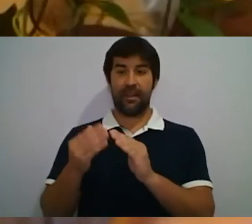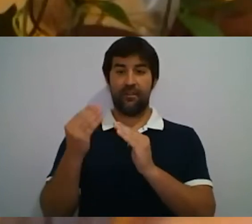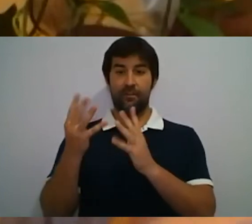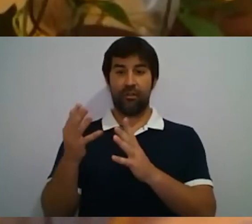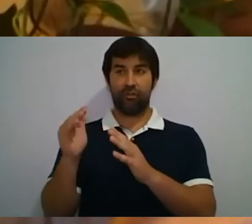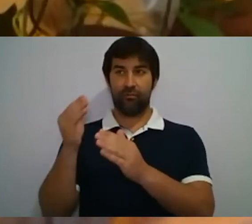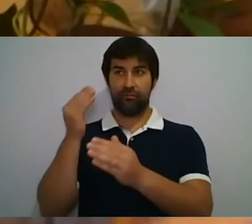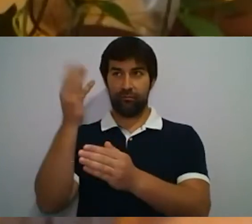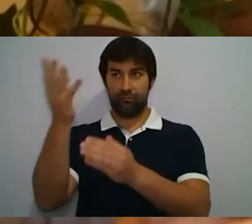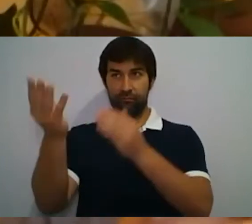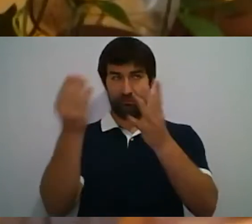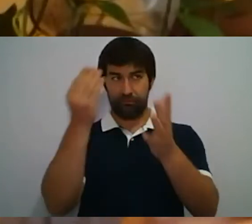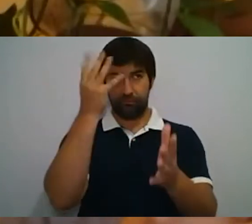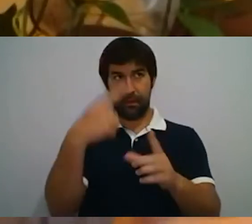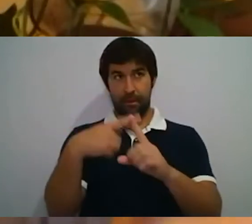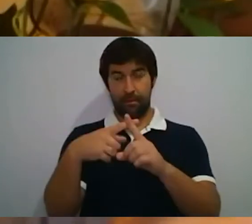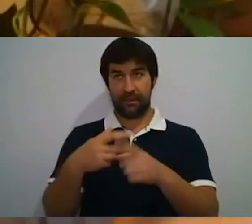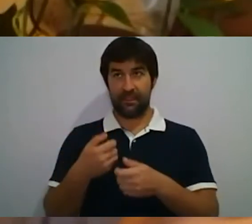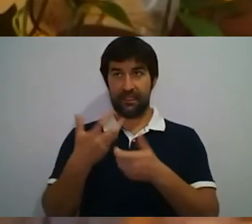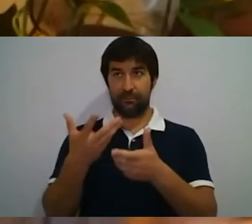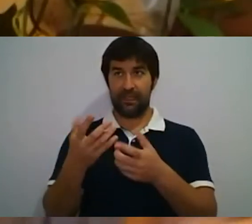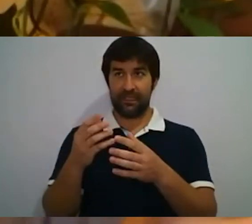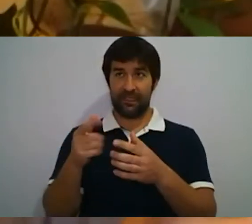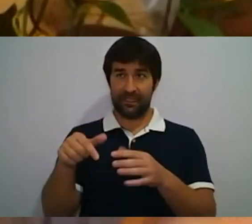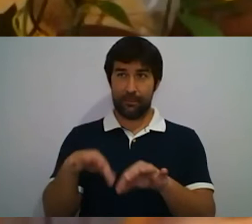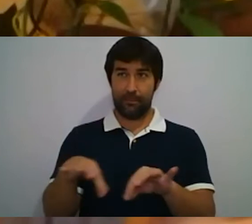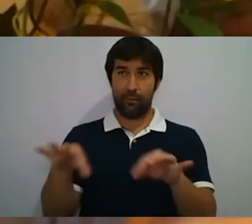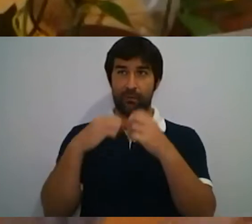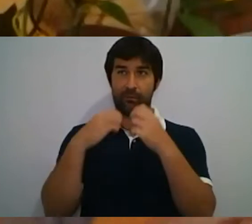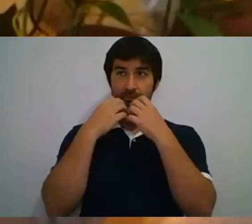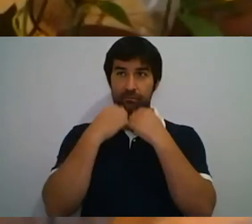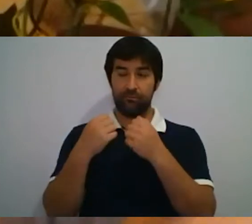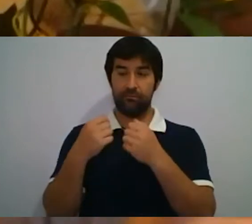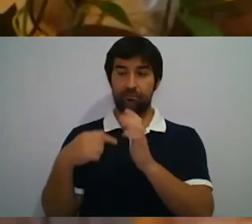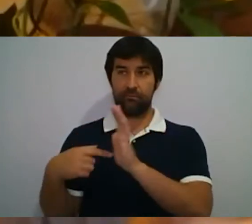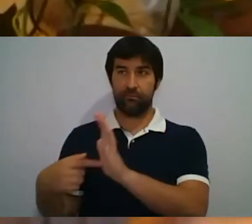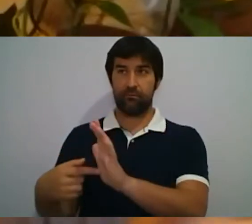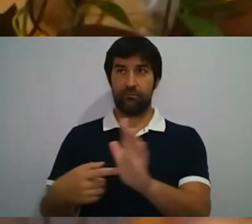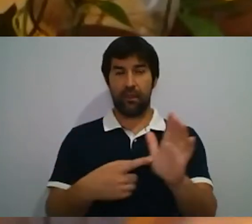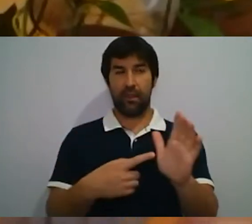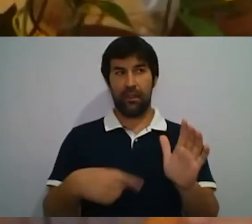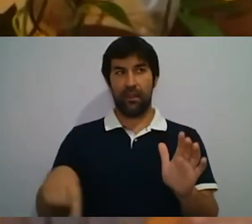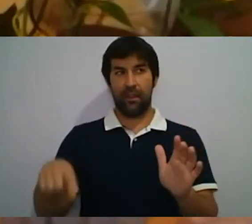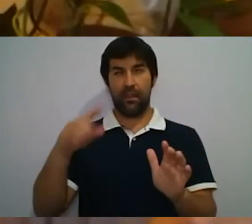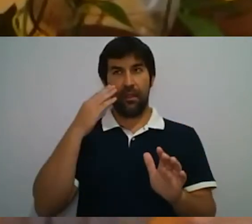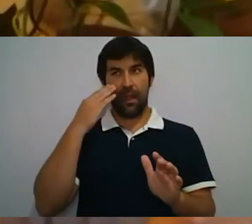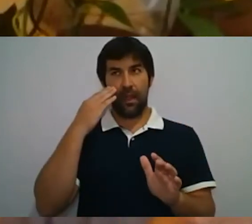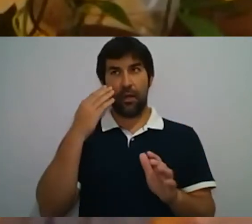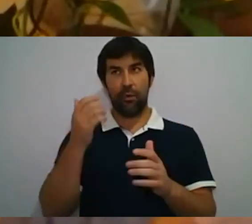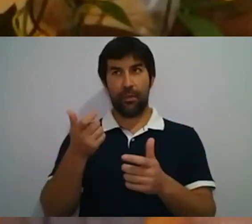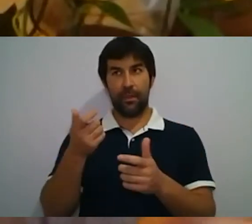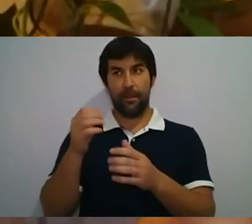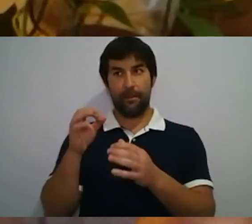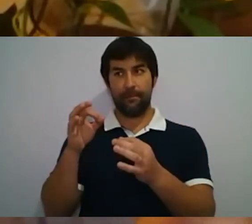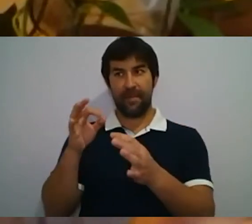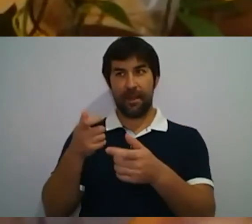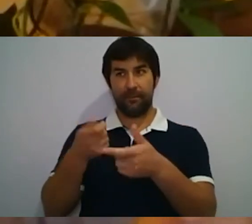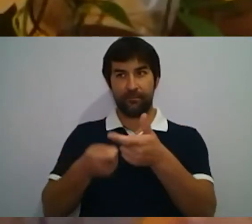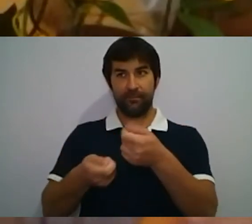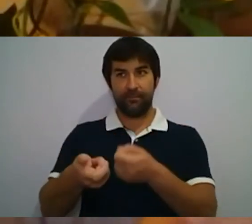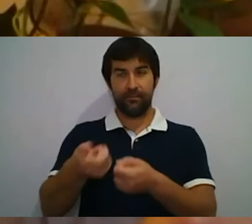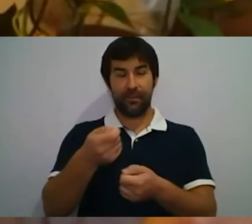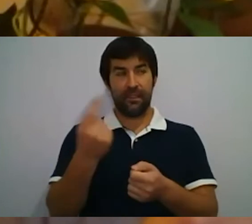more minor streets, and we need to take that into consideration. Again, we look at alternate routes. If we had to close this section